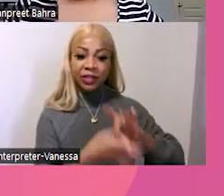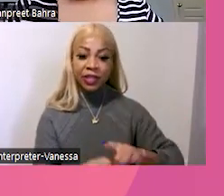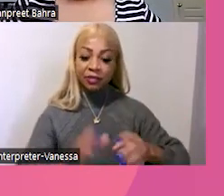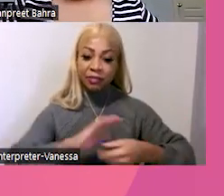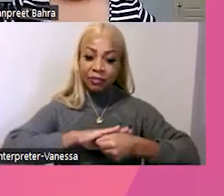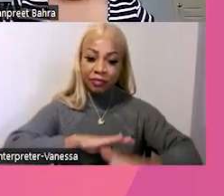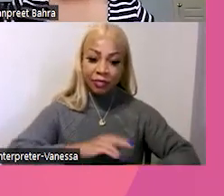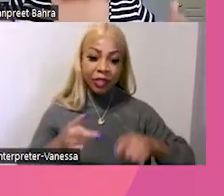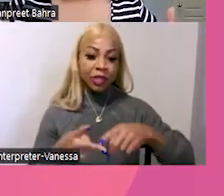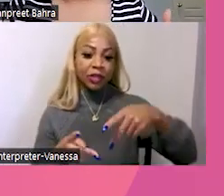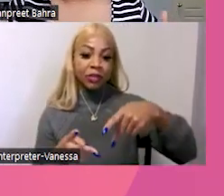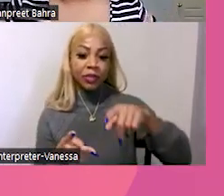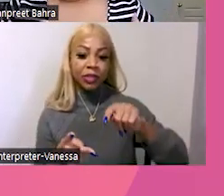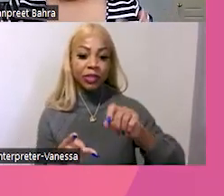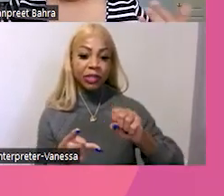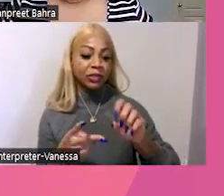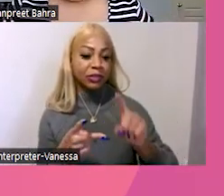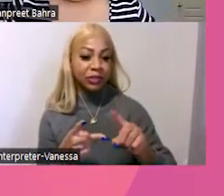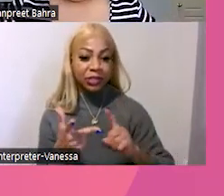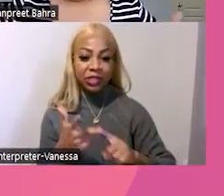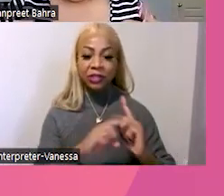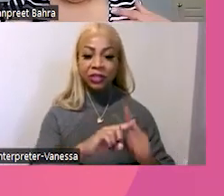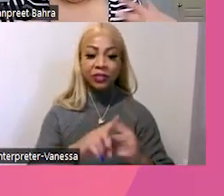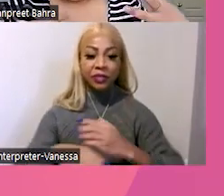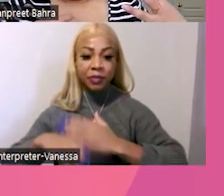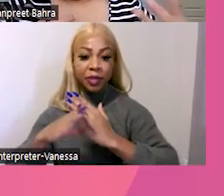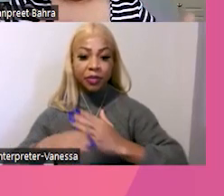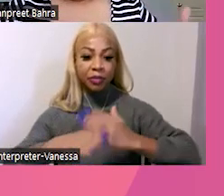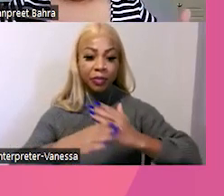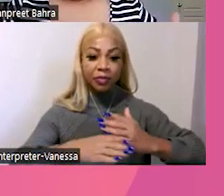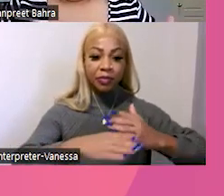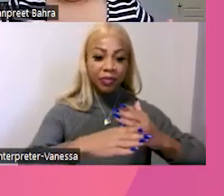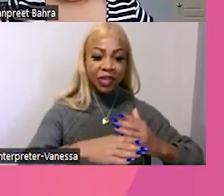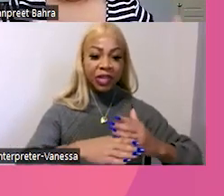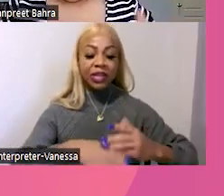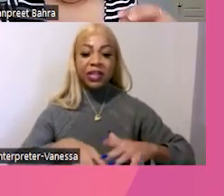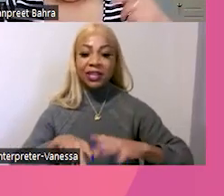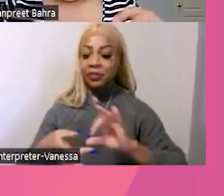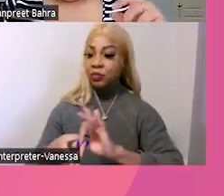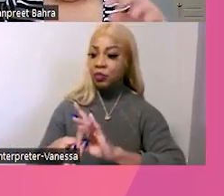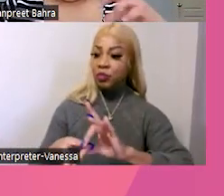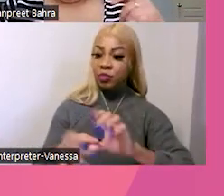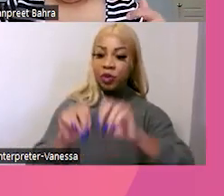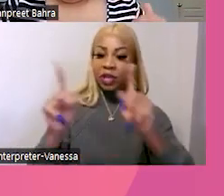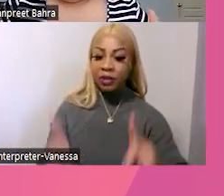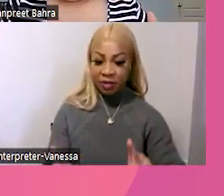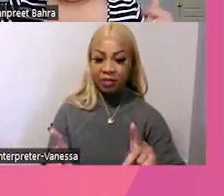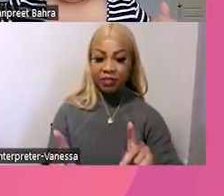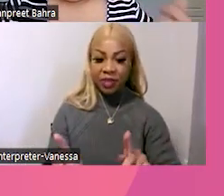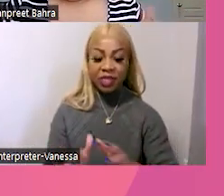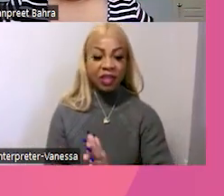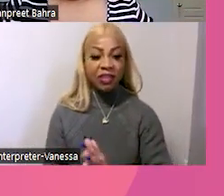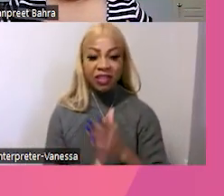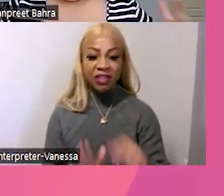post-traumatic stress disorder, and the barriers to exit these abusive relationships. And the stigmatization of